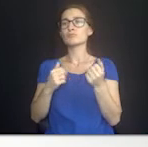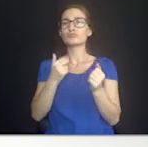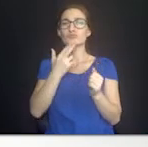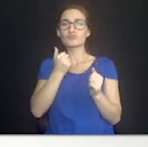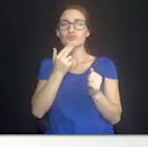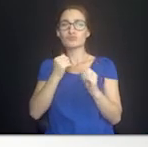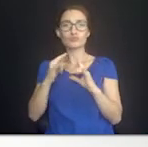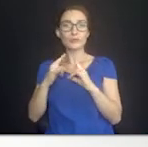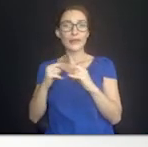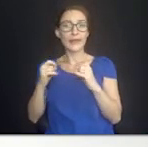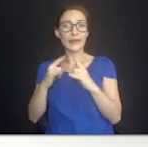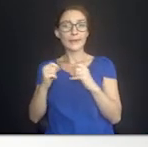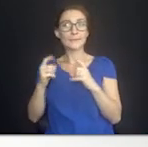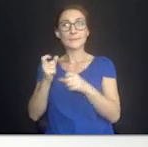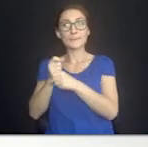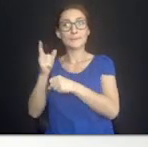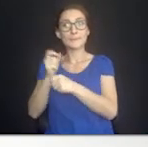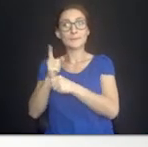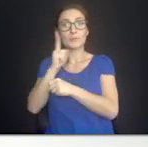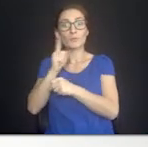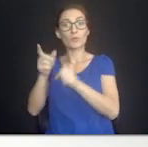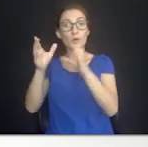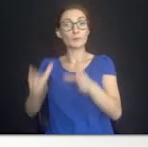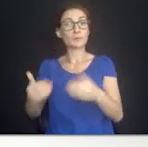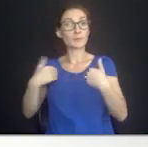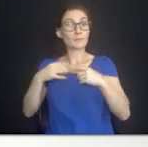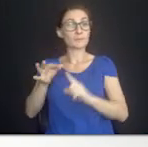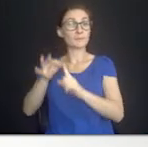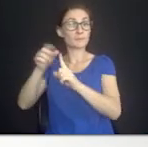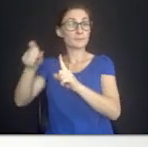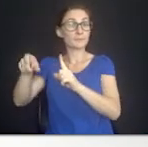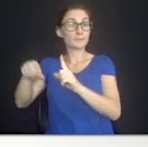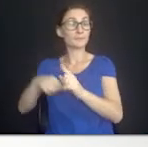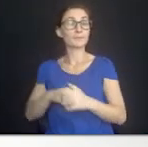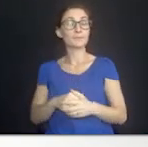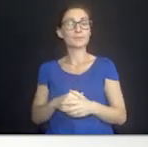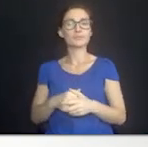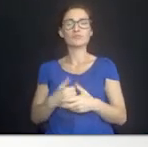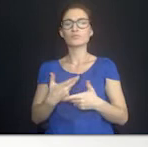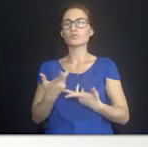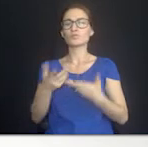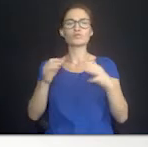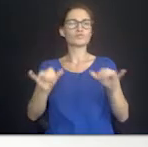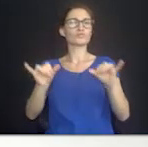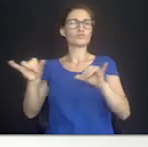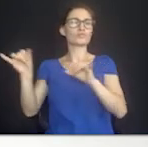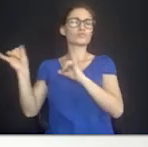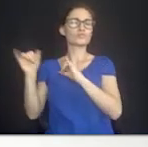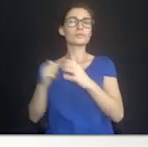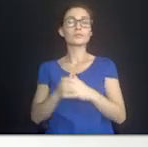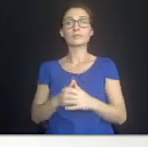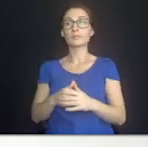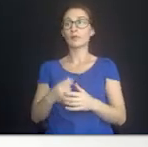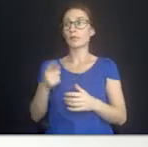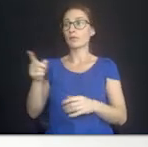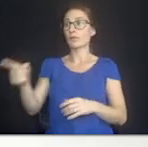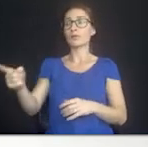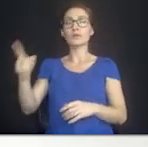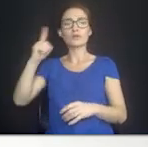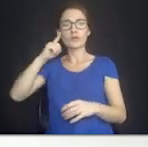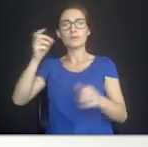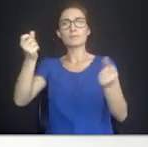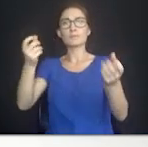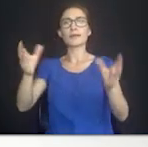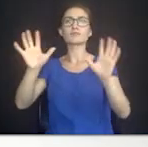little camp, a local camp that happens every year for individuals with special needs. I mean, little things like that. She was hearing all these